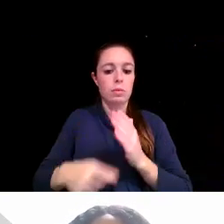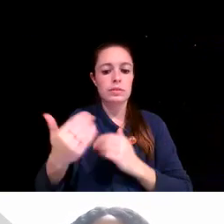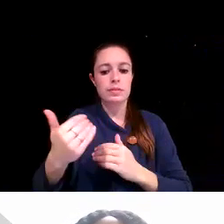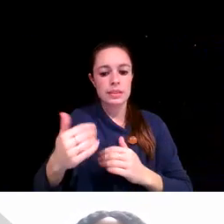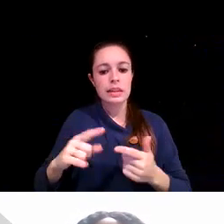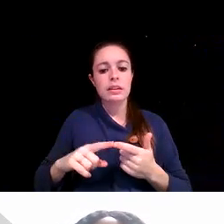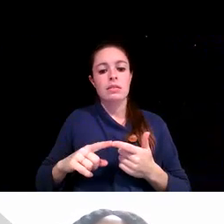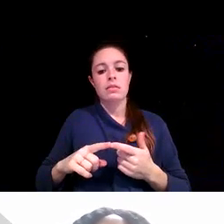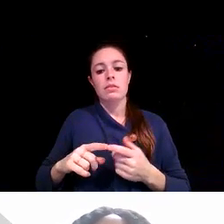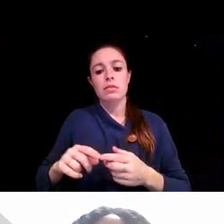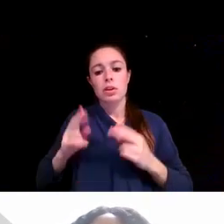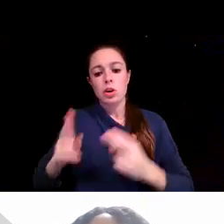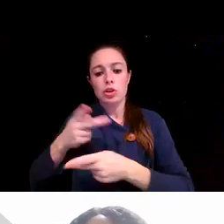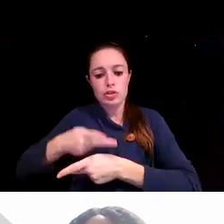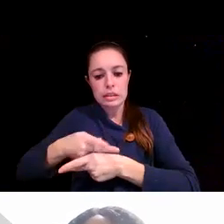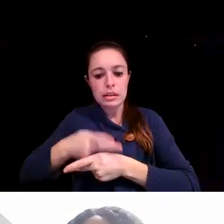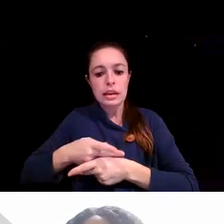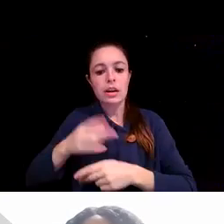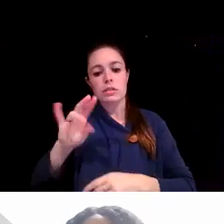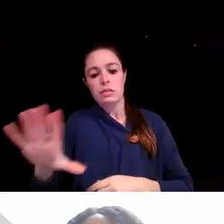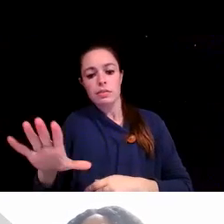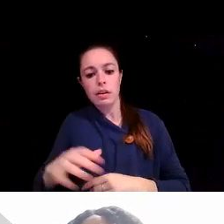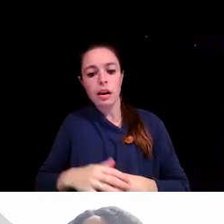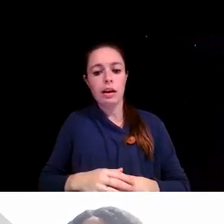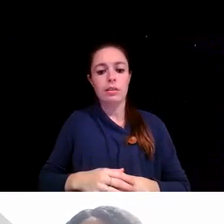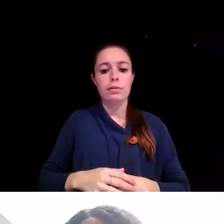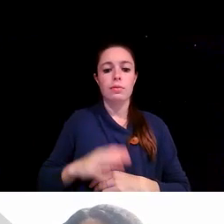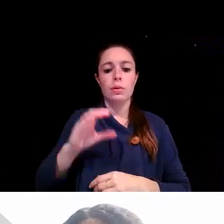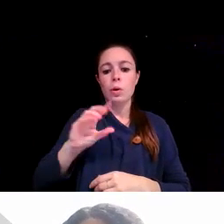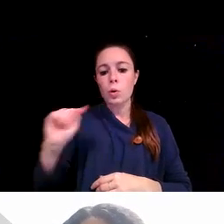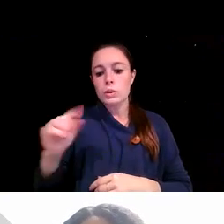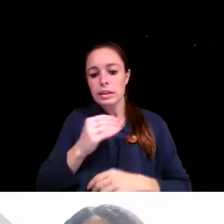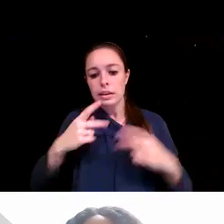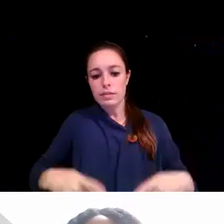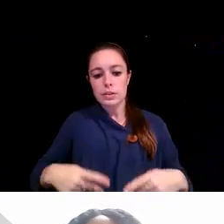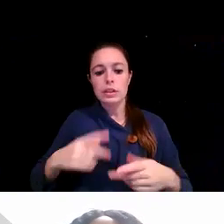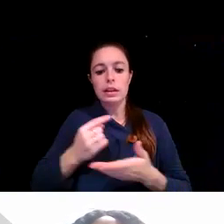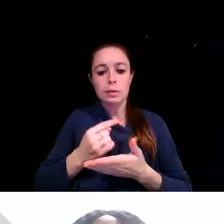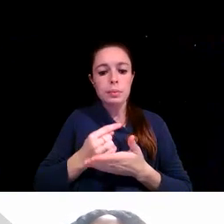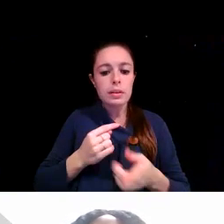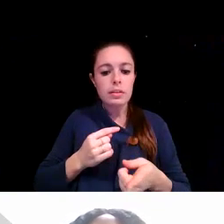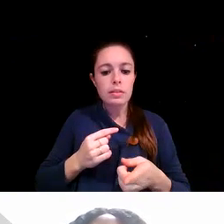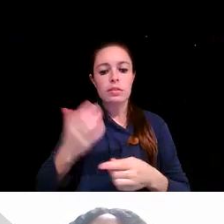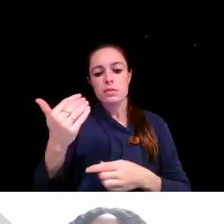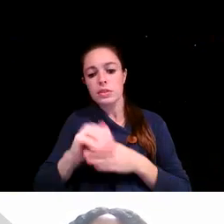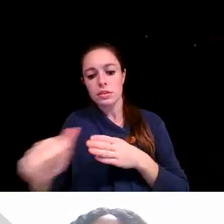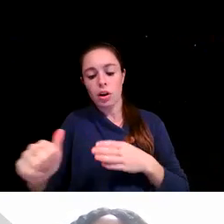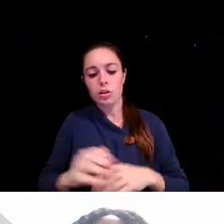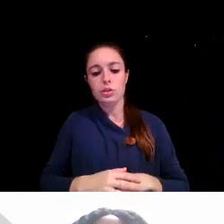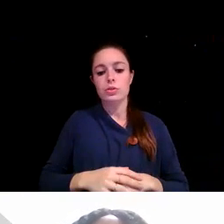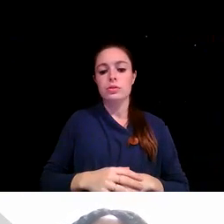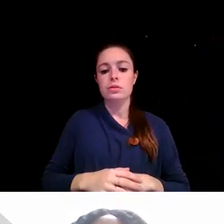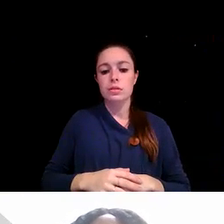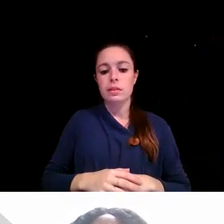$25. Physical, speech, and occupational therapy is $15. When we look at copay under the